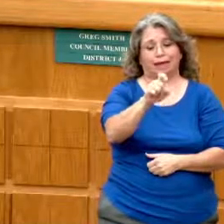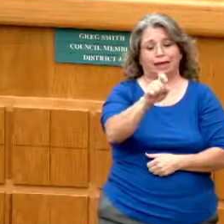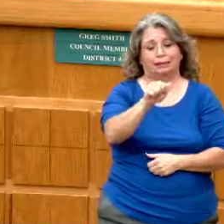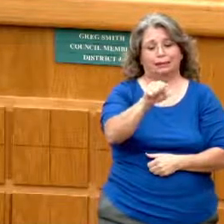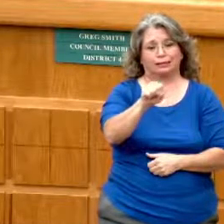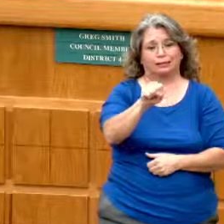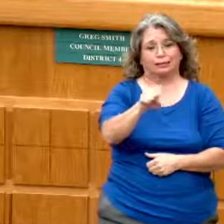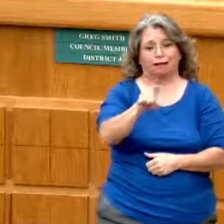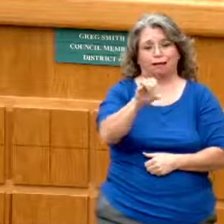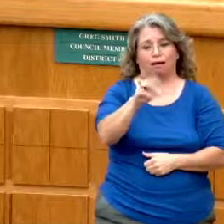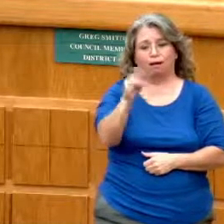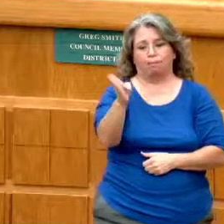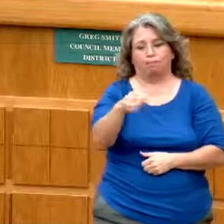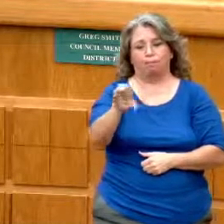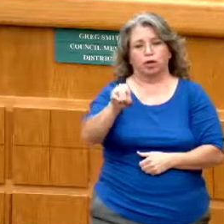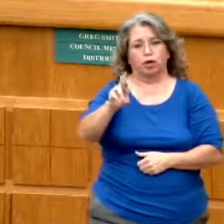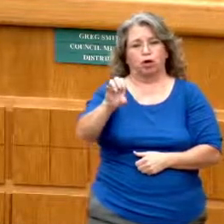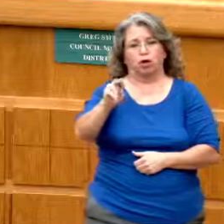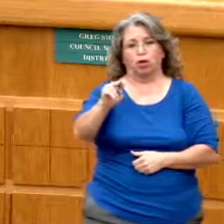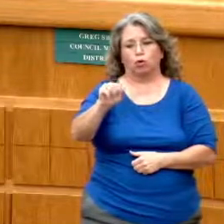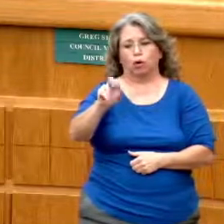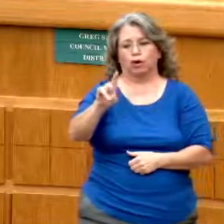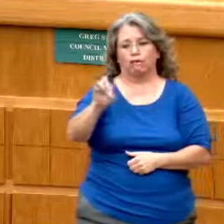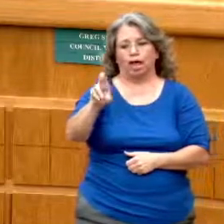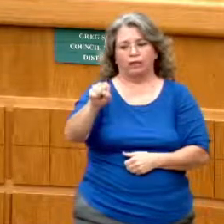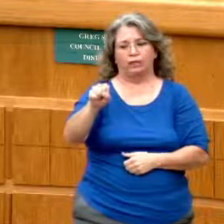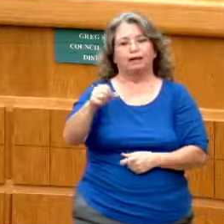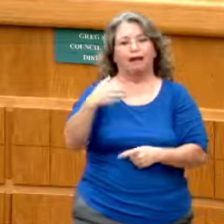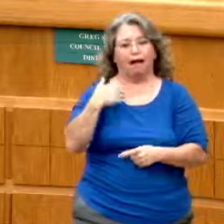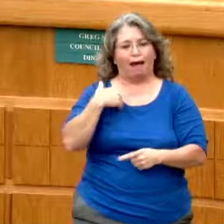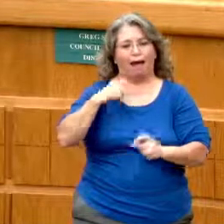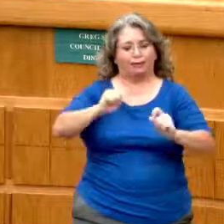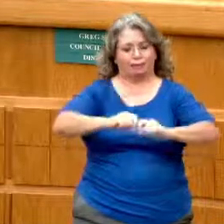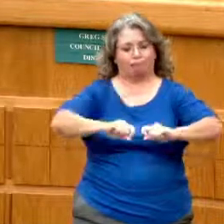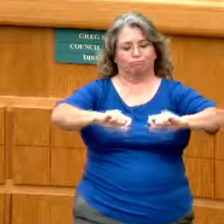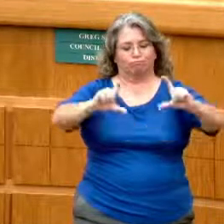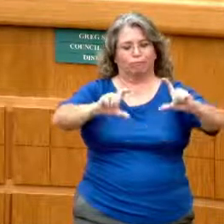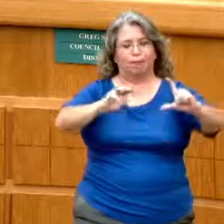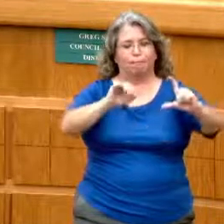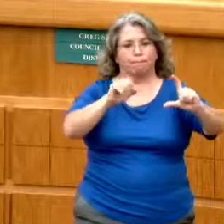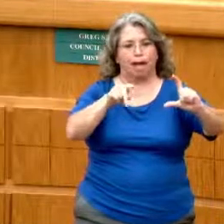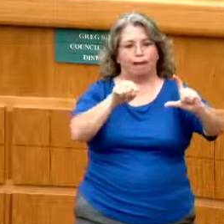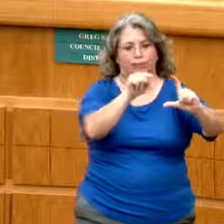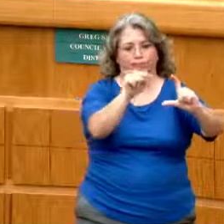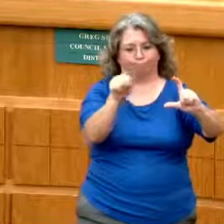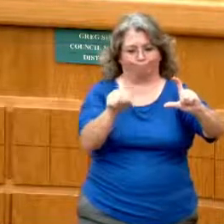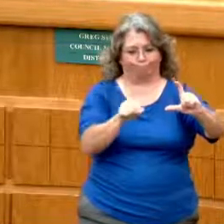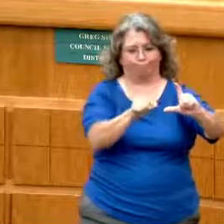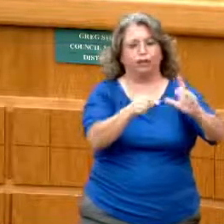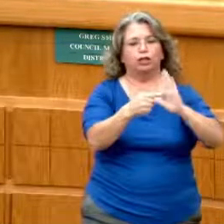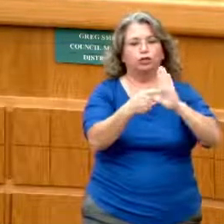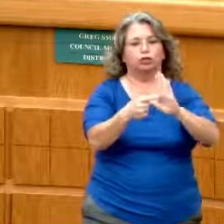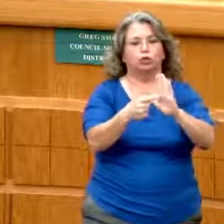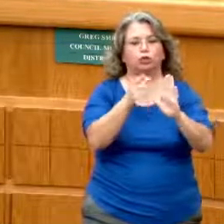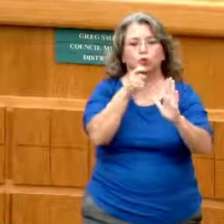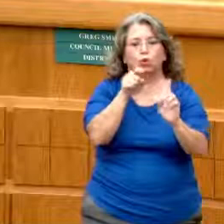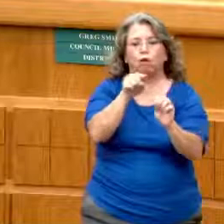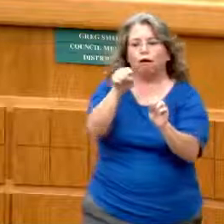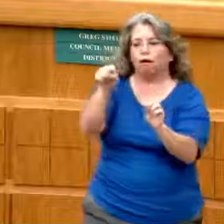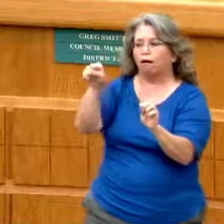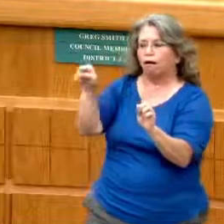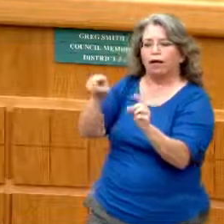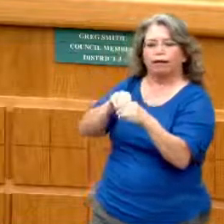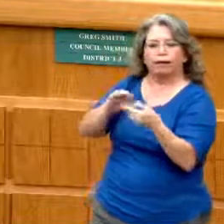www.cctexas.com/coronavirus, has an interactive map that shows providers in our community as well as vaccine